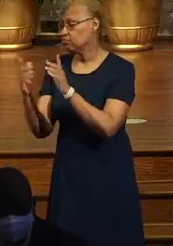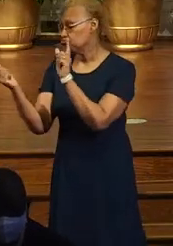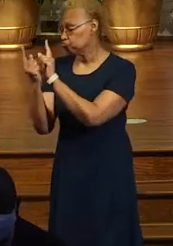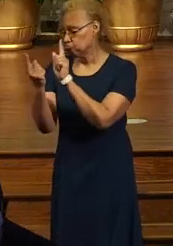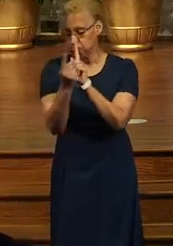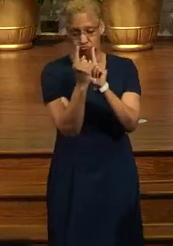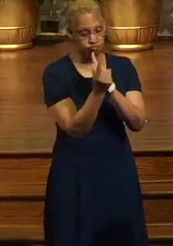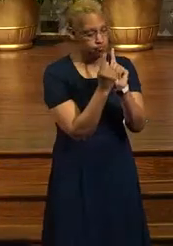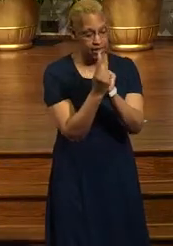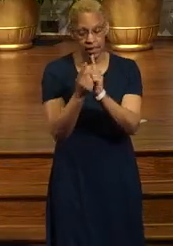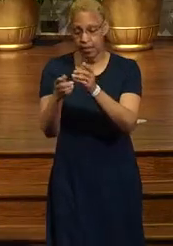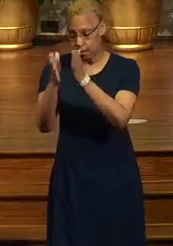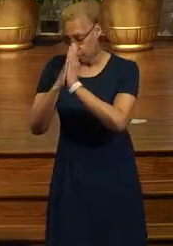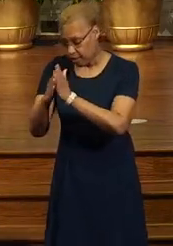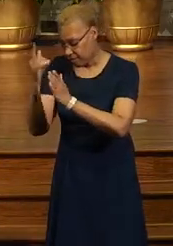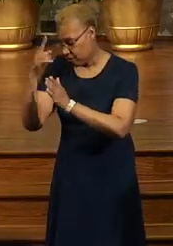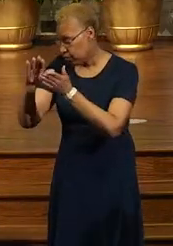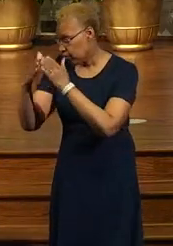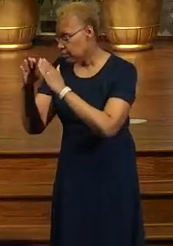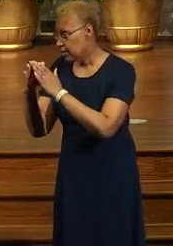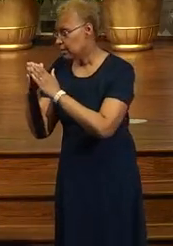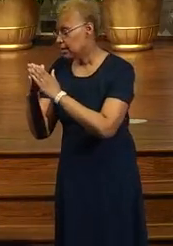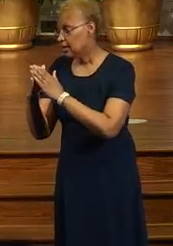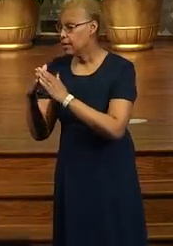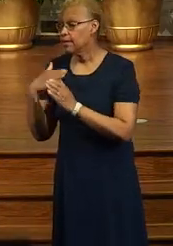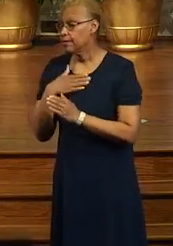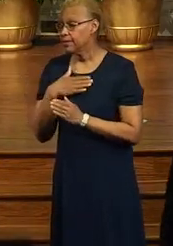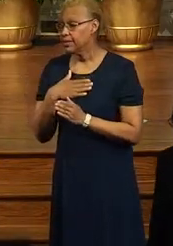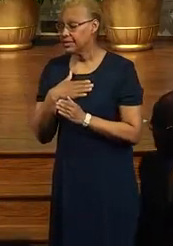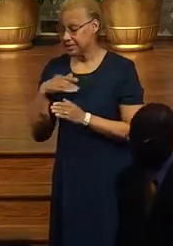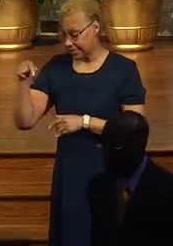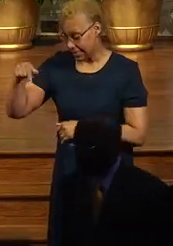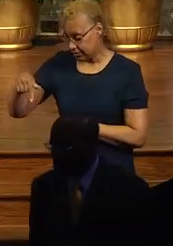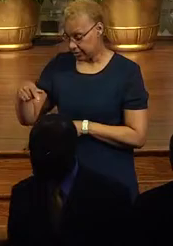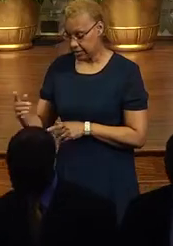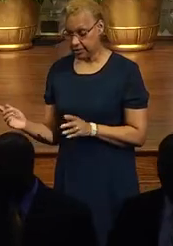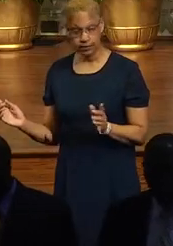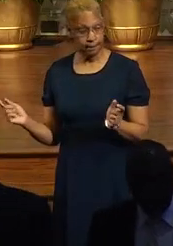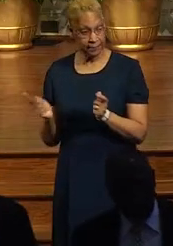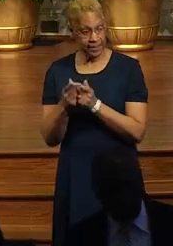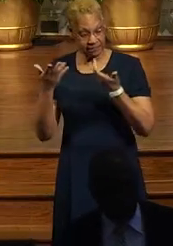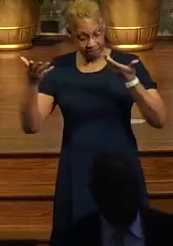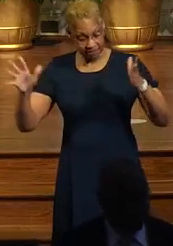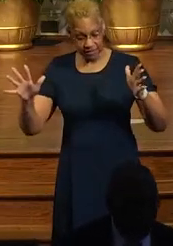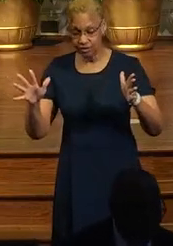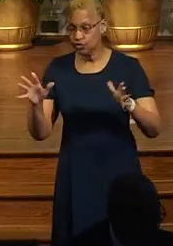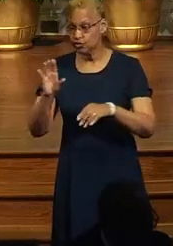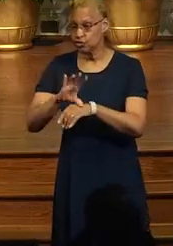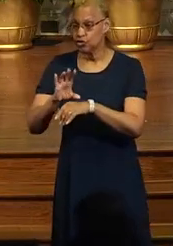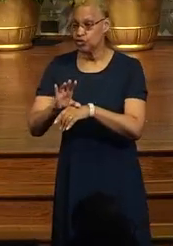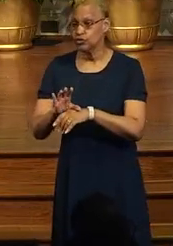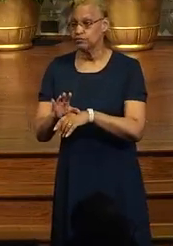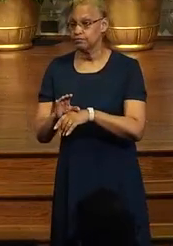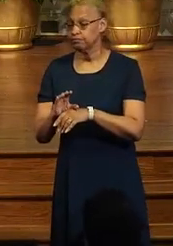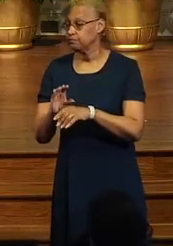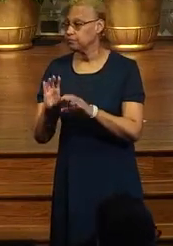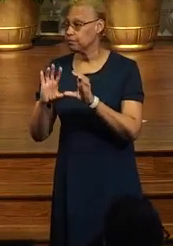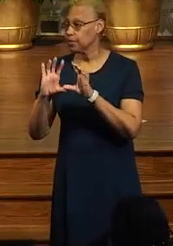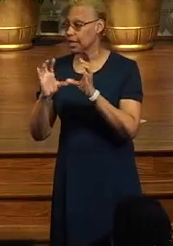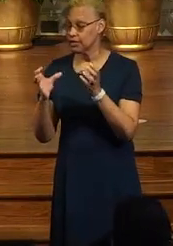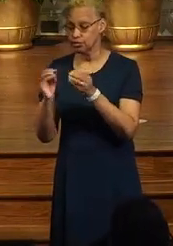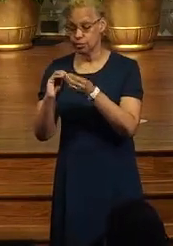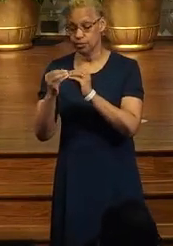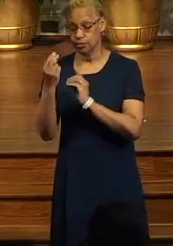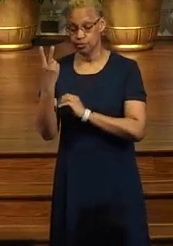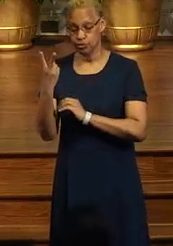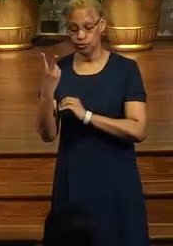community, Sister Hickman is asking to meet downstairs following the divine service in classroom number 2. They're going out